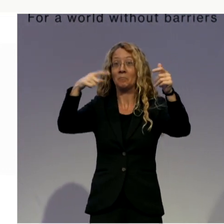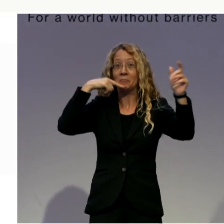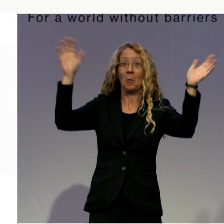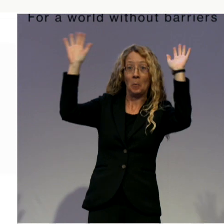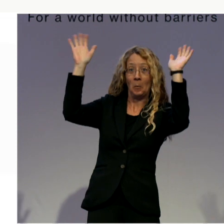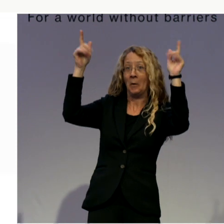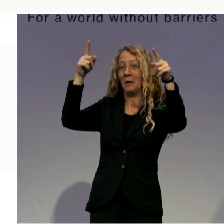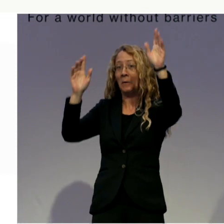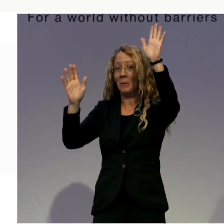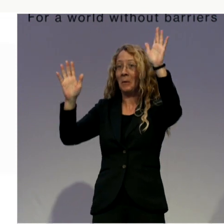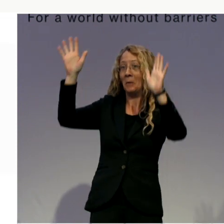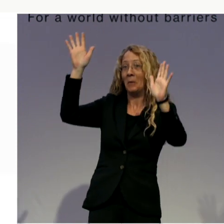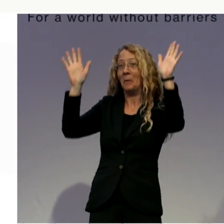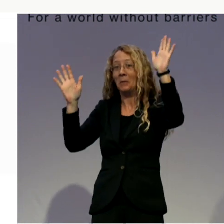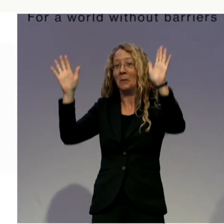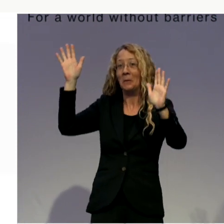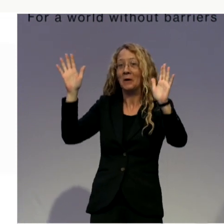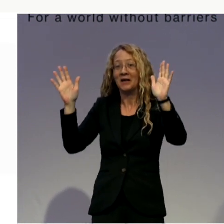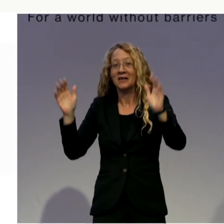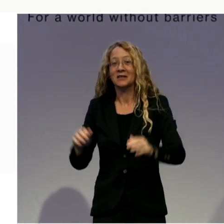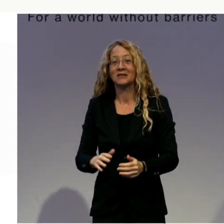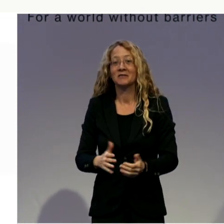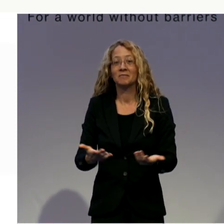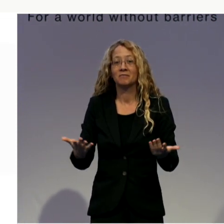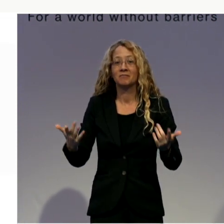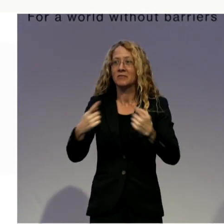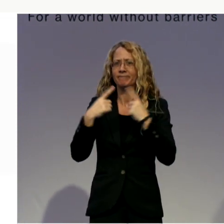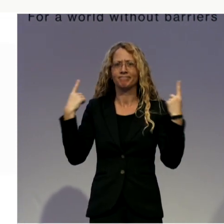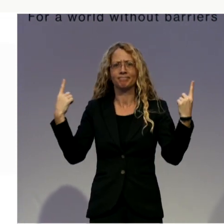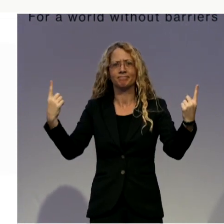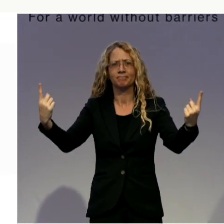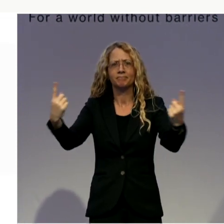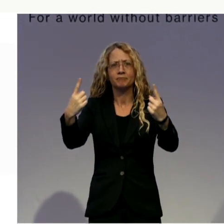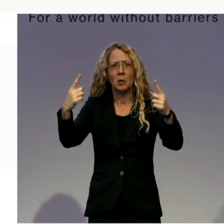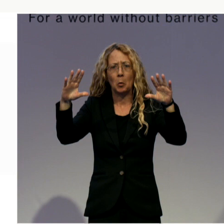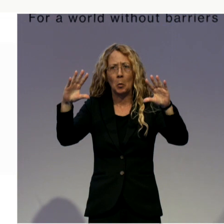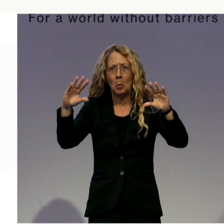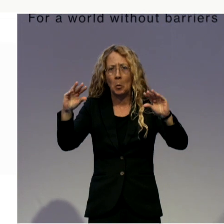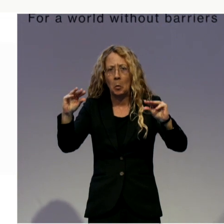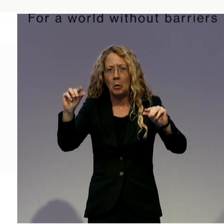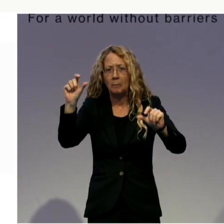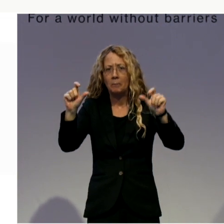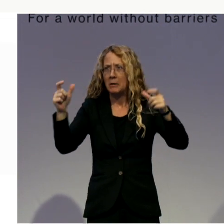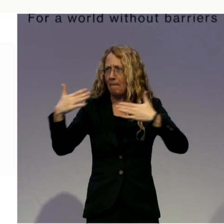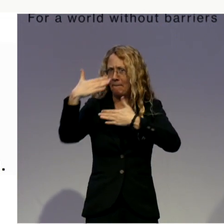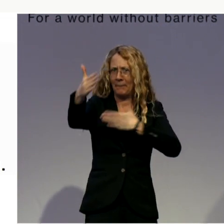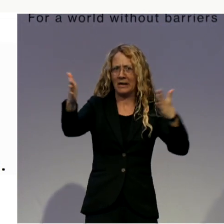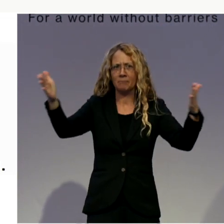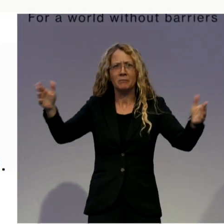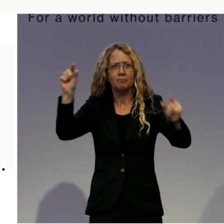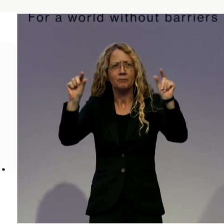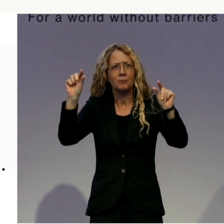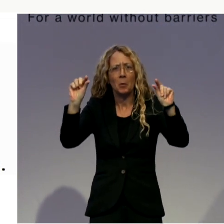This room is so big and lonely standing up here. Really, it's such a big room. Okay, well, first of